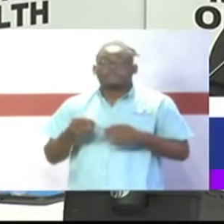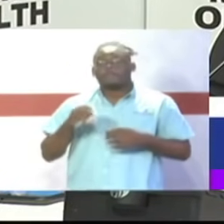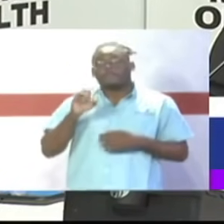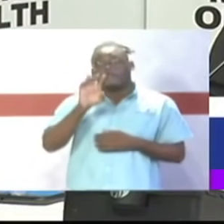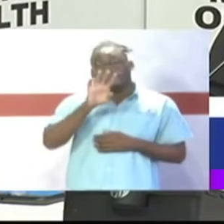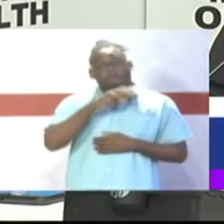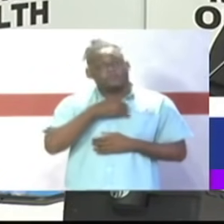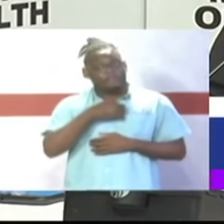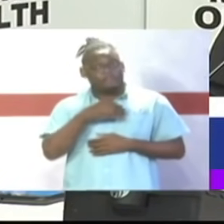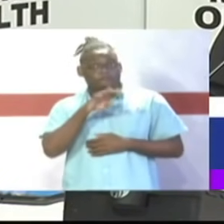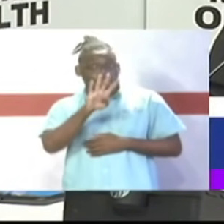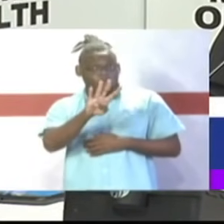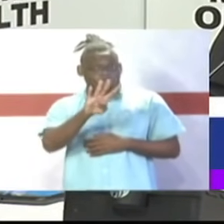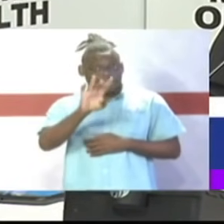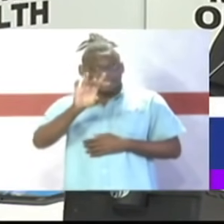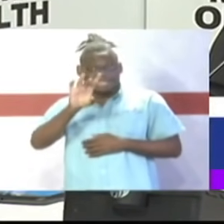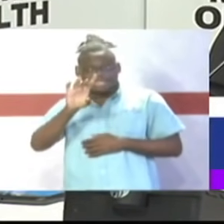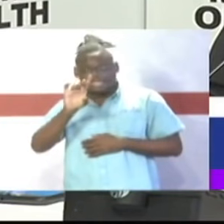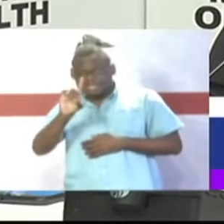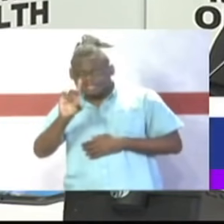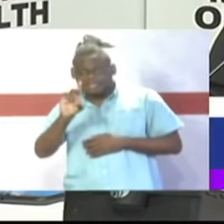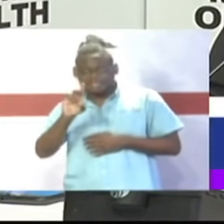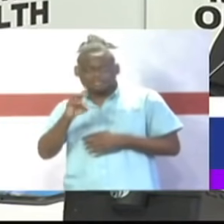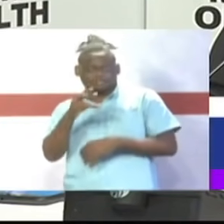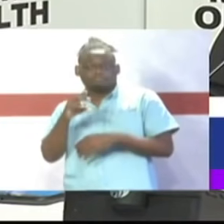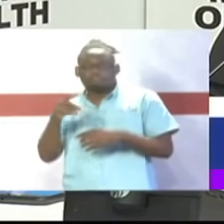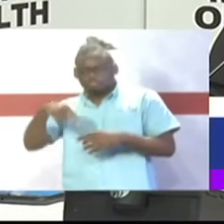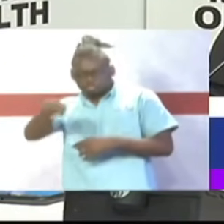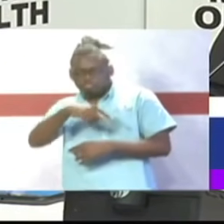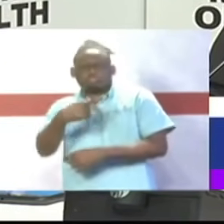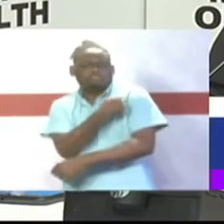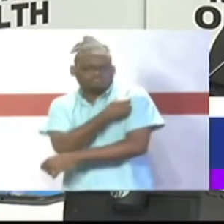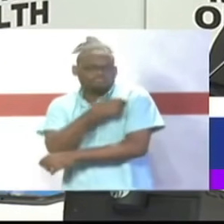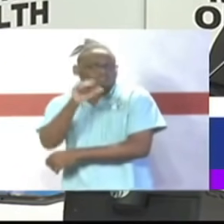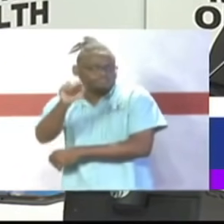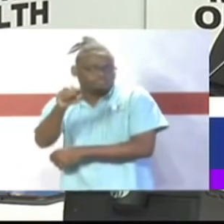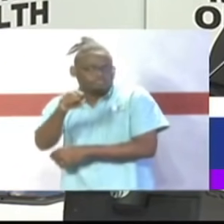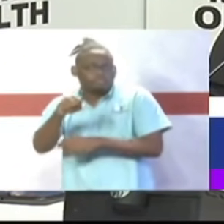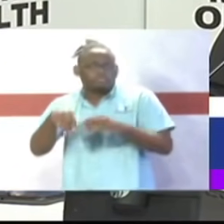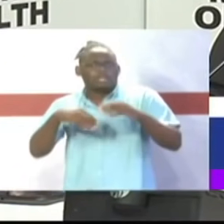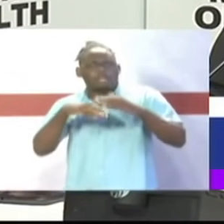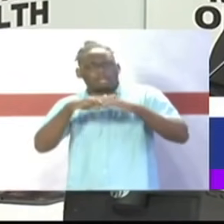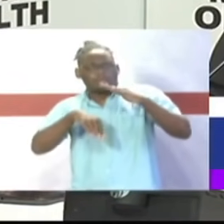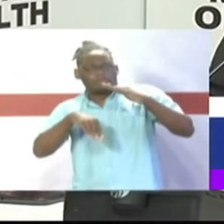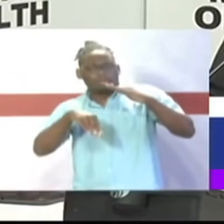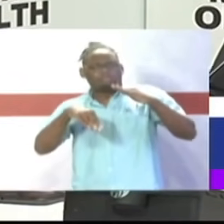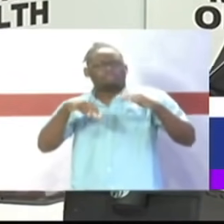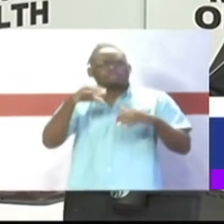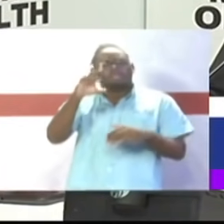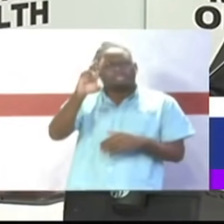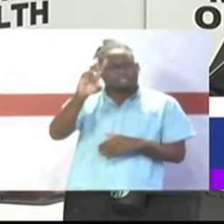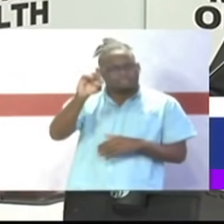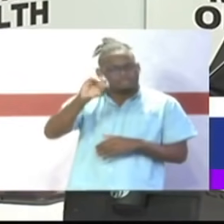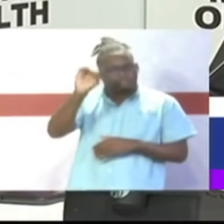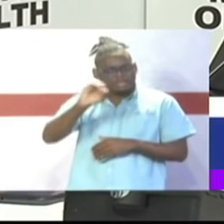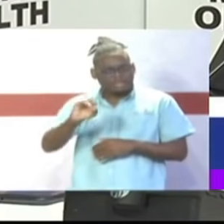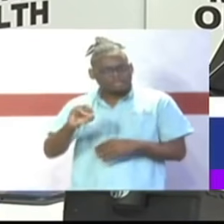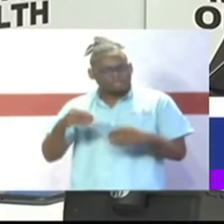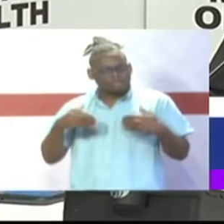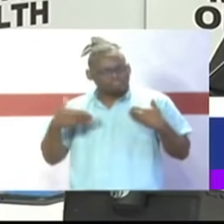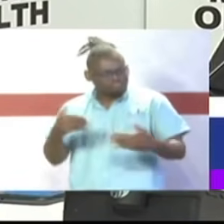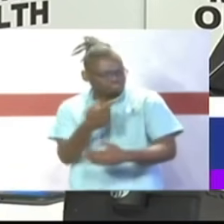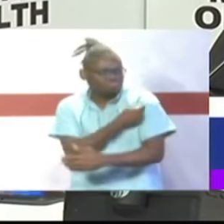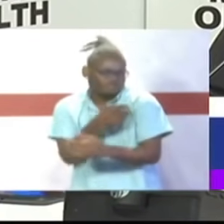21 males, giving us a total vaccination rate in that home of 70%, just under 70%, 69%, which is a very